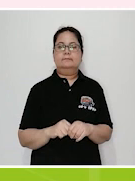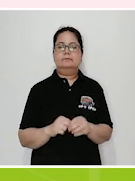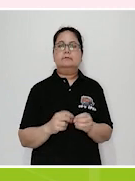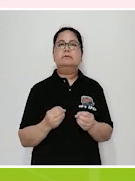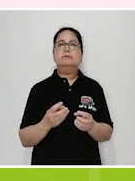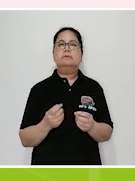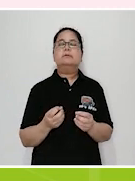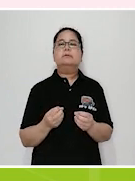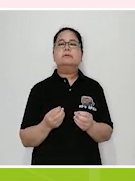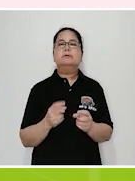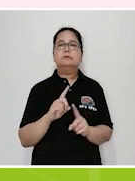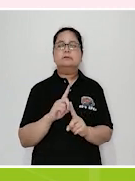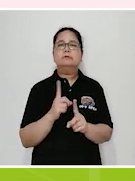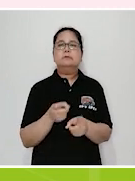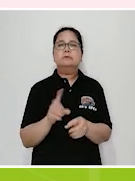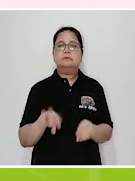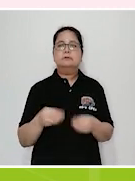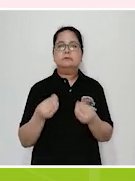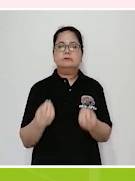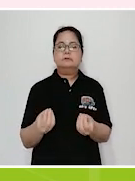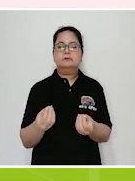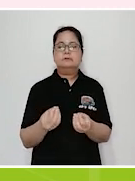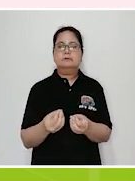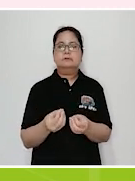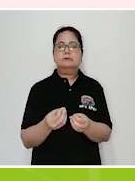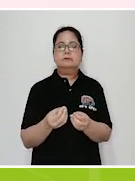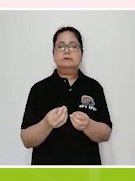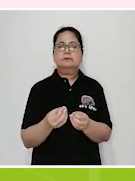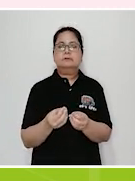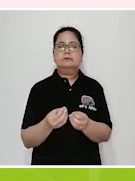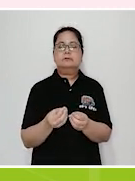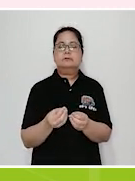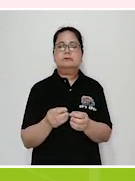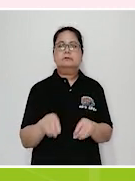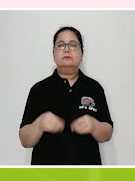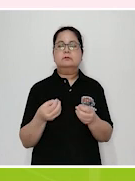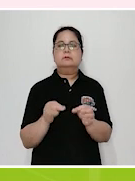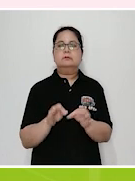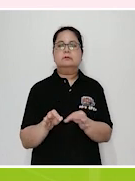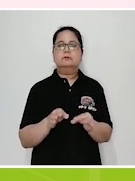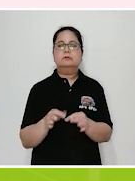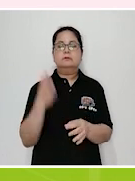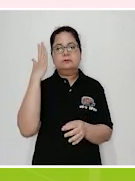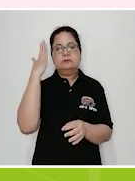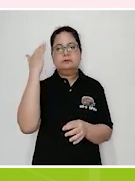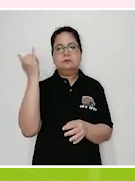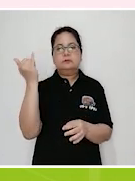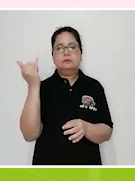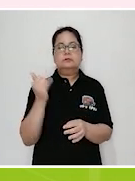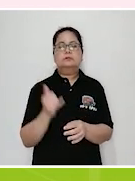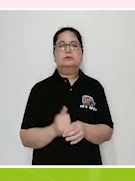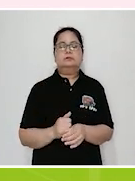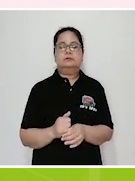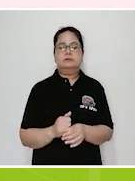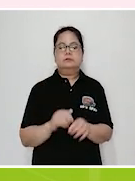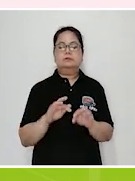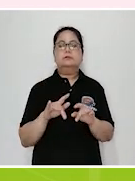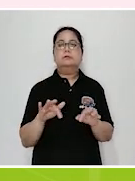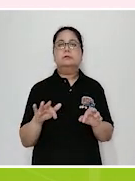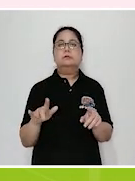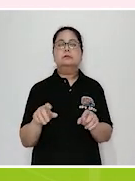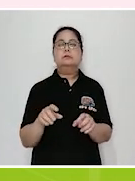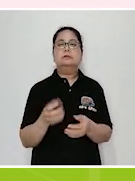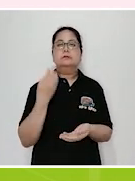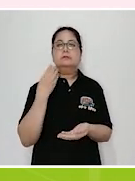A lot of possible answers can be given. Please give your explanation why you said so. Type